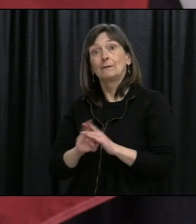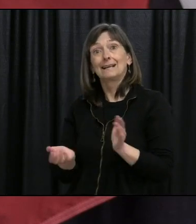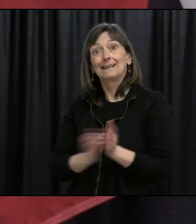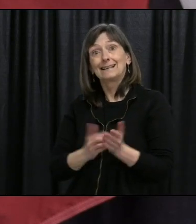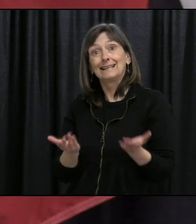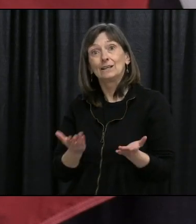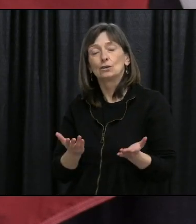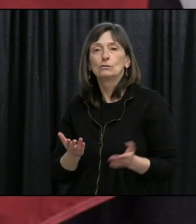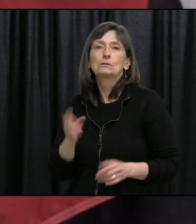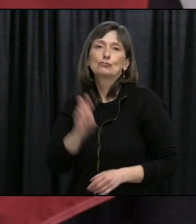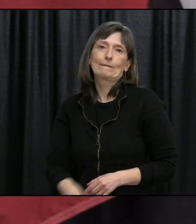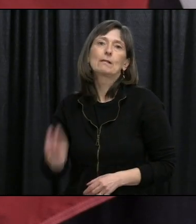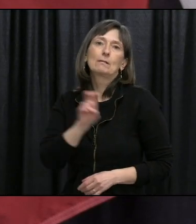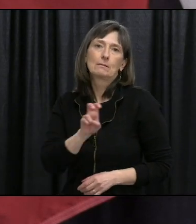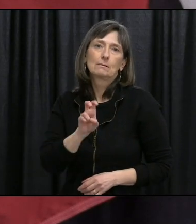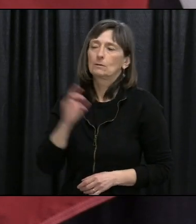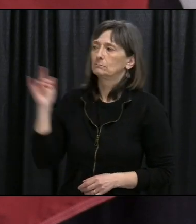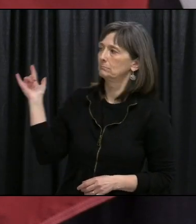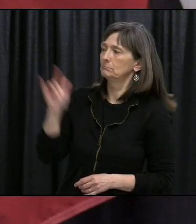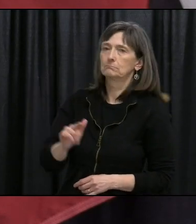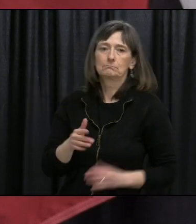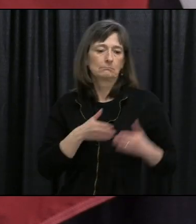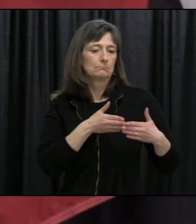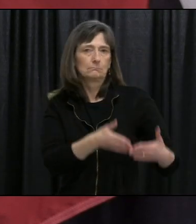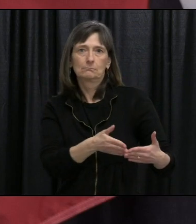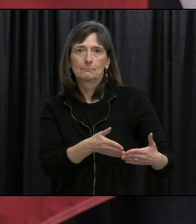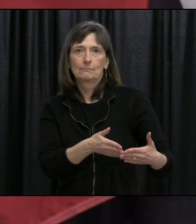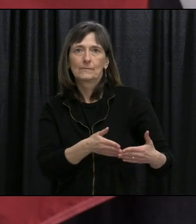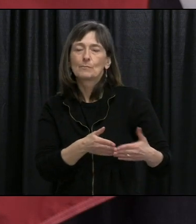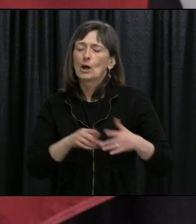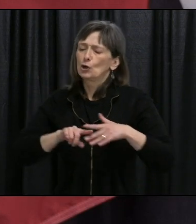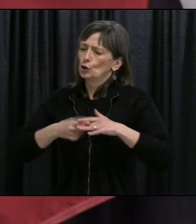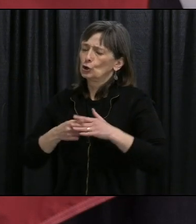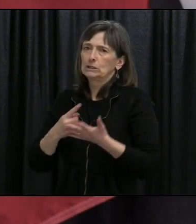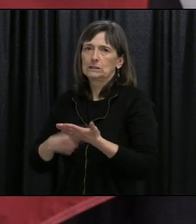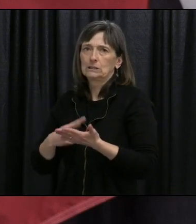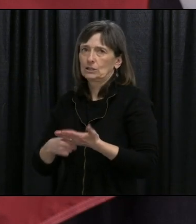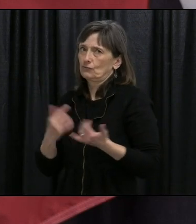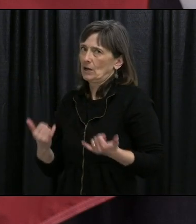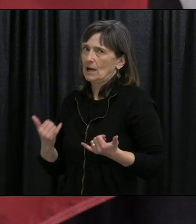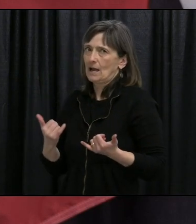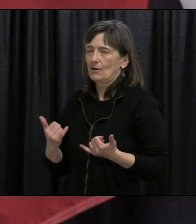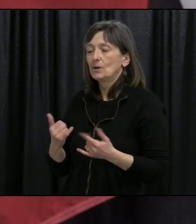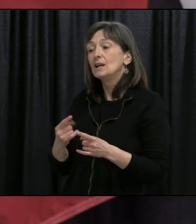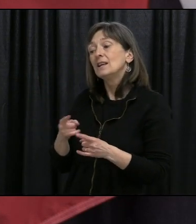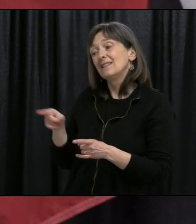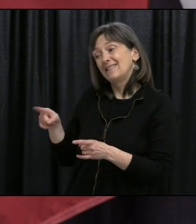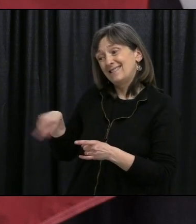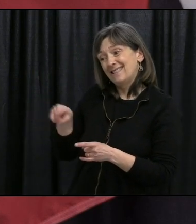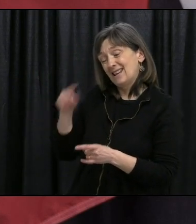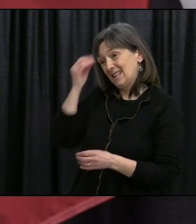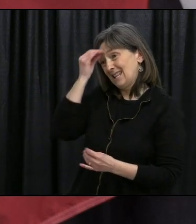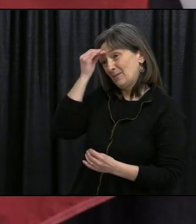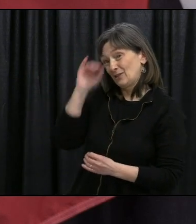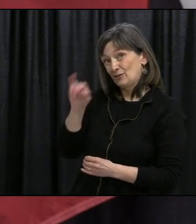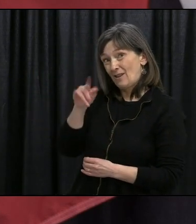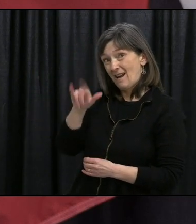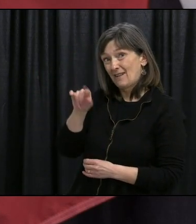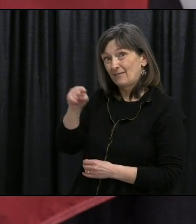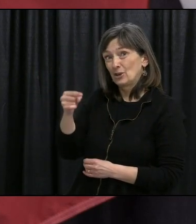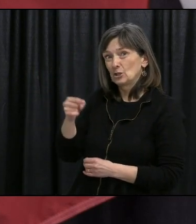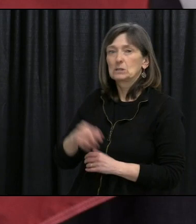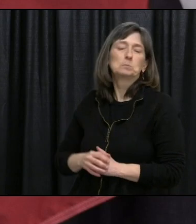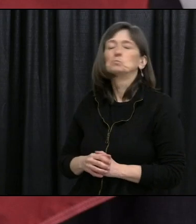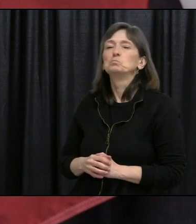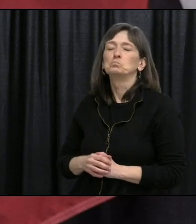very early exploration days. And as I said to my colleagues yesterday, talks around July 1st and so on. This is not something that